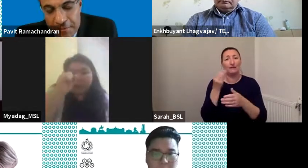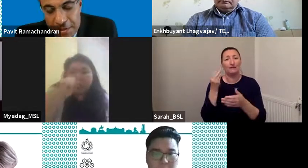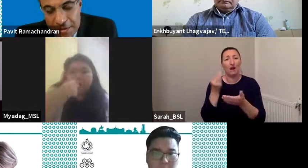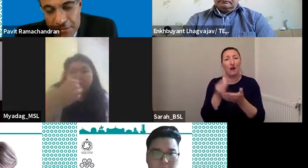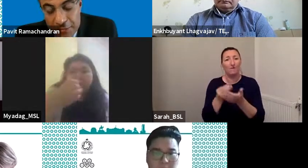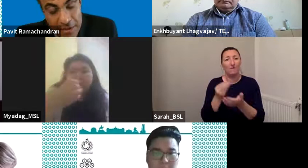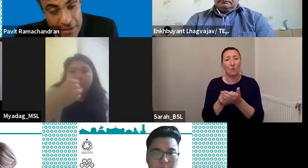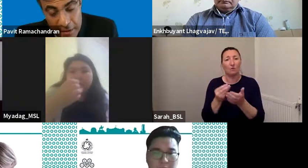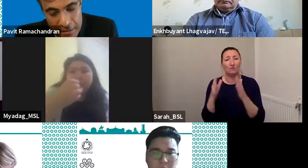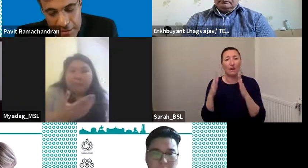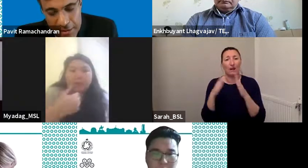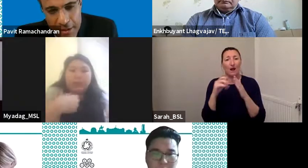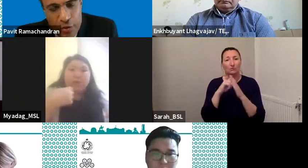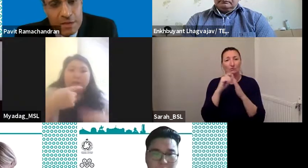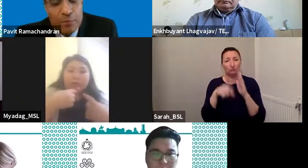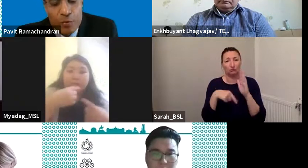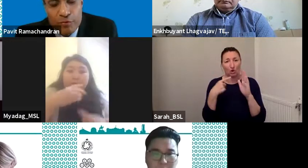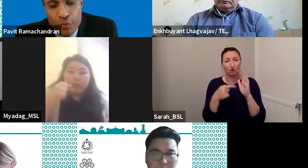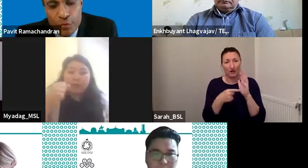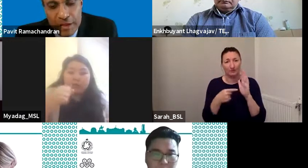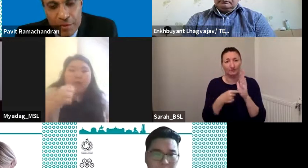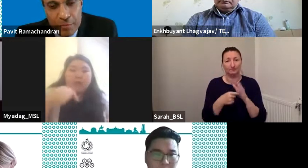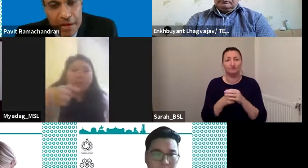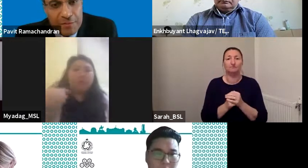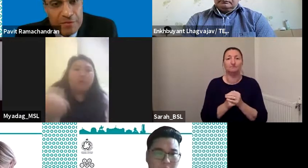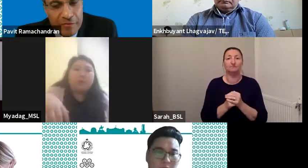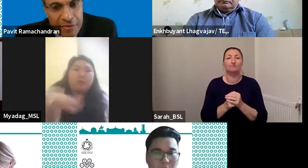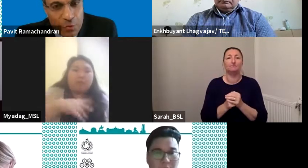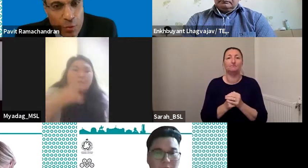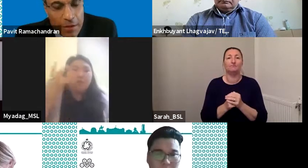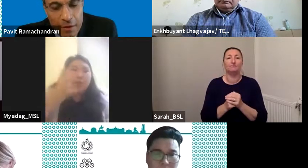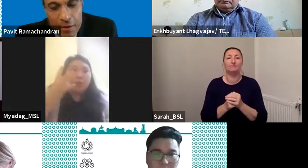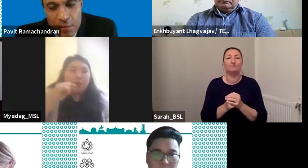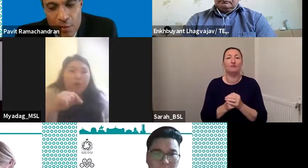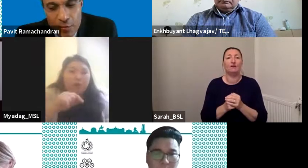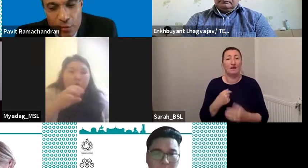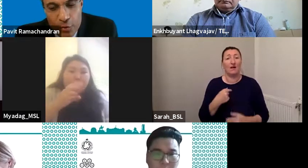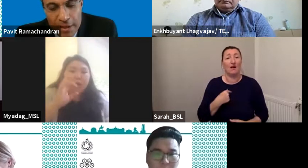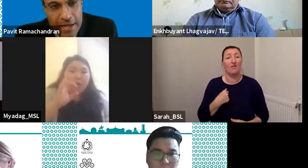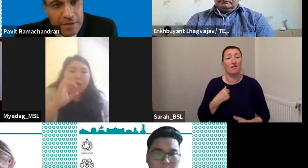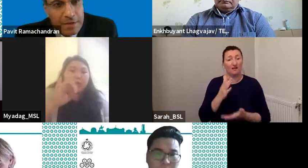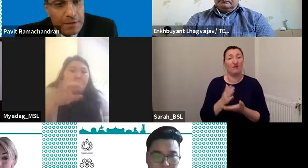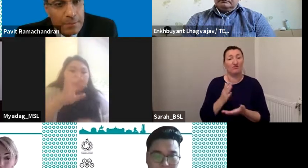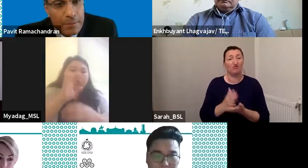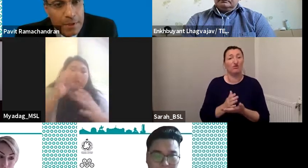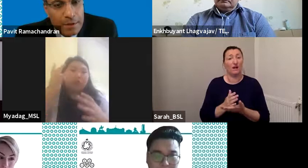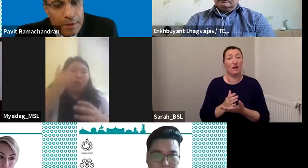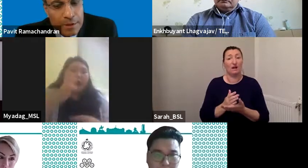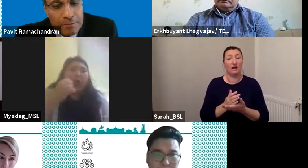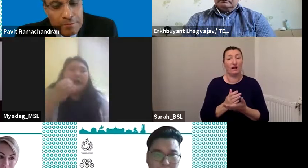think is really, certainly across our portfolio in ADB, perhaps the first one where we are looking at